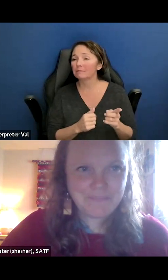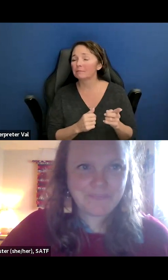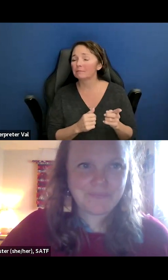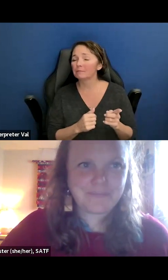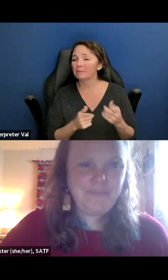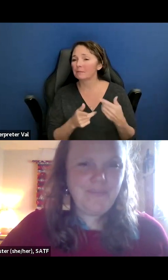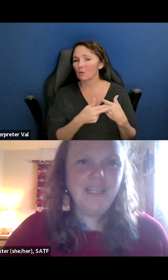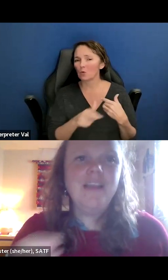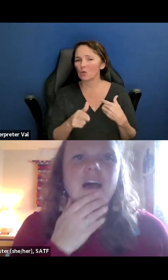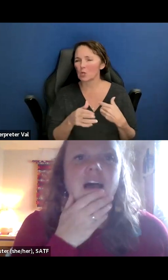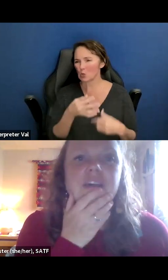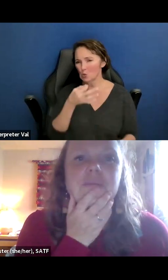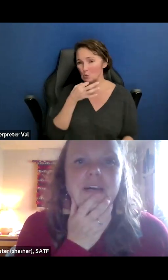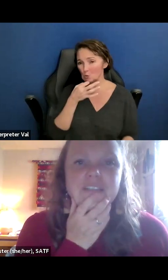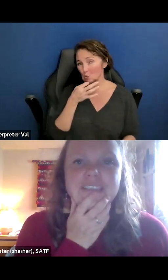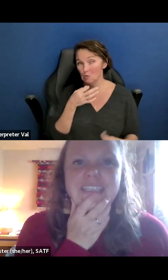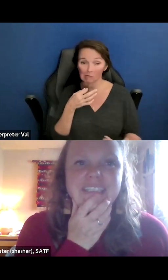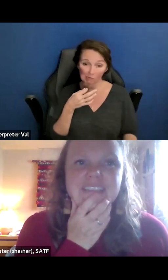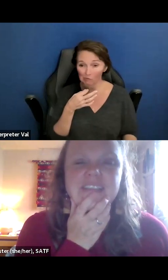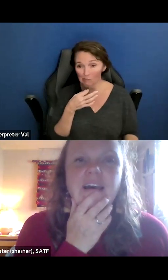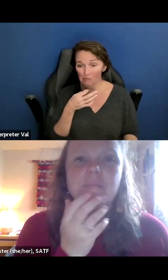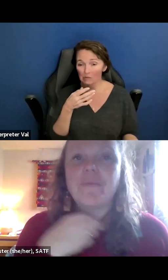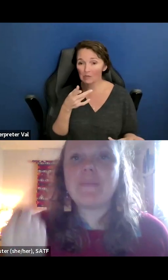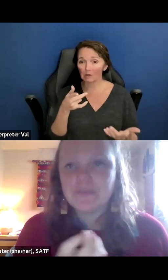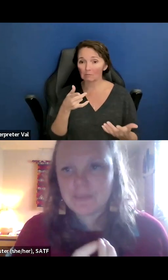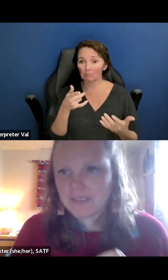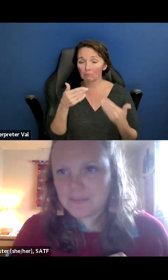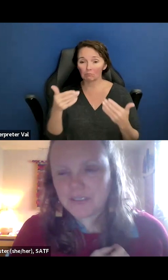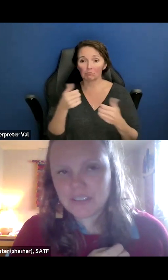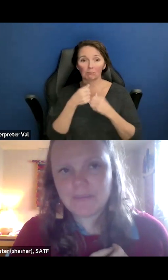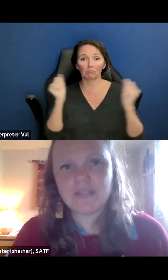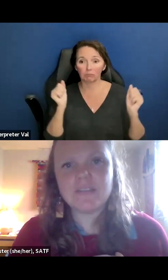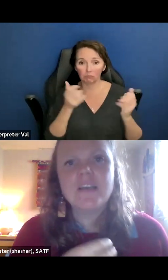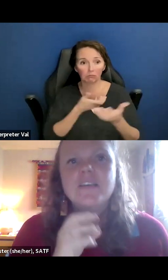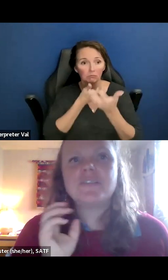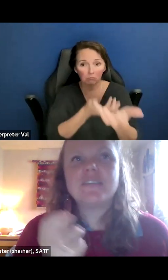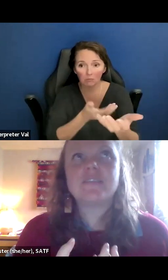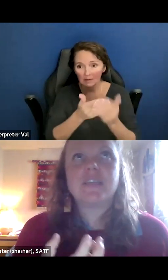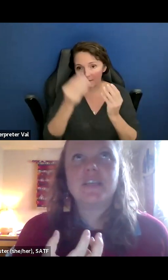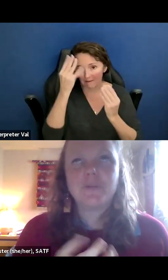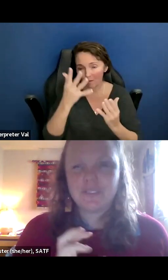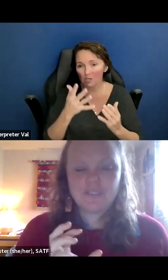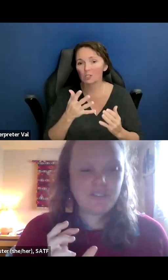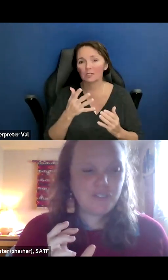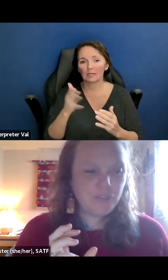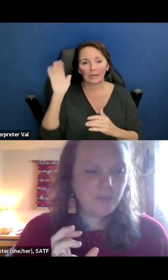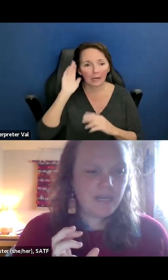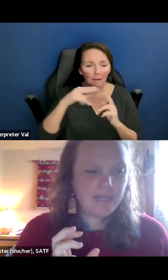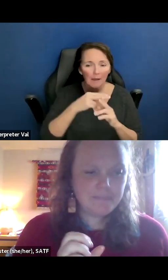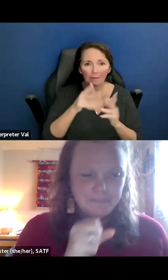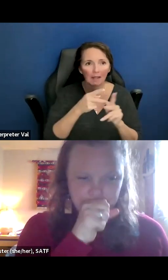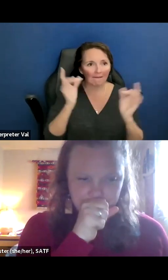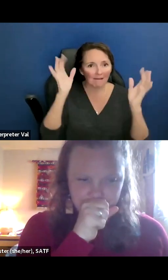providing. Another model is a rapid response partnership model. So this kind of refers